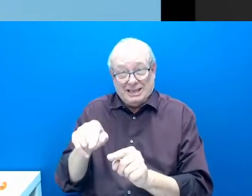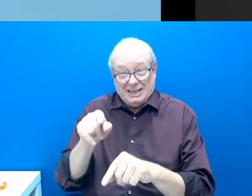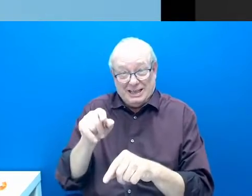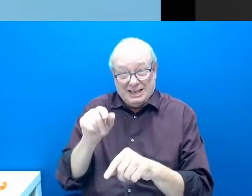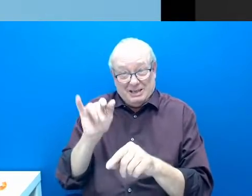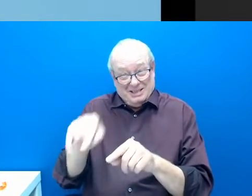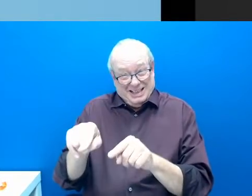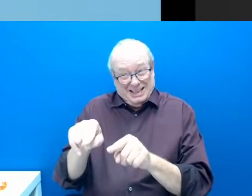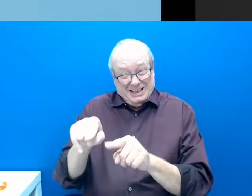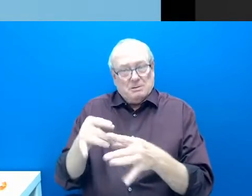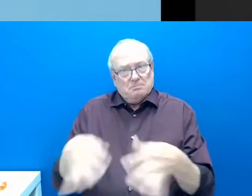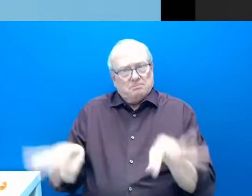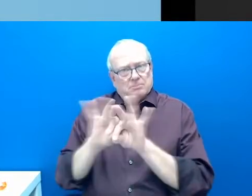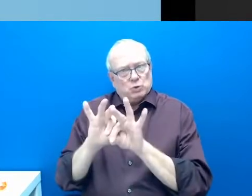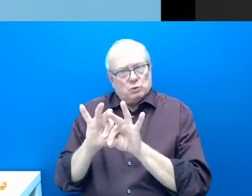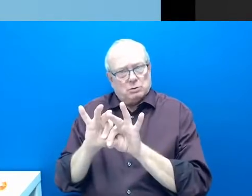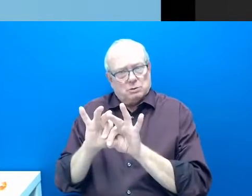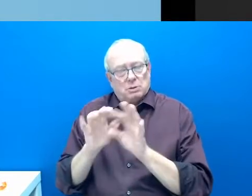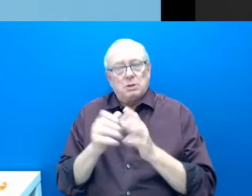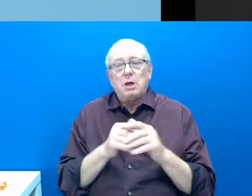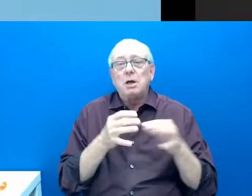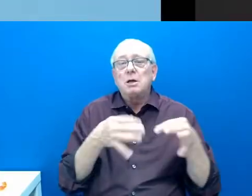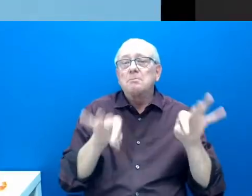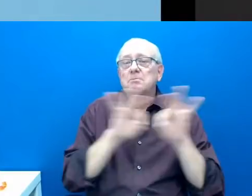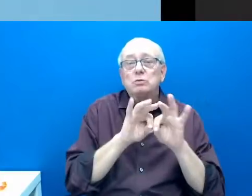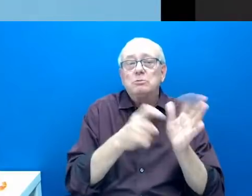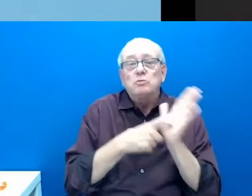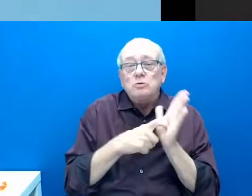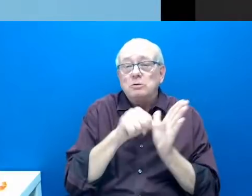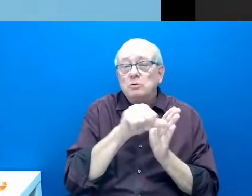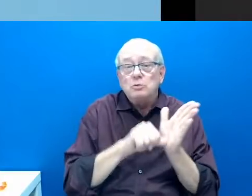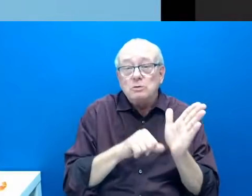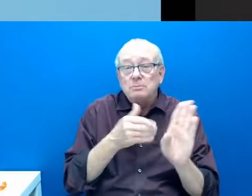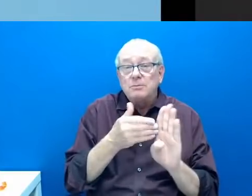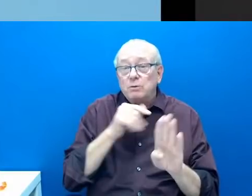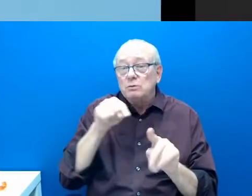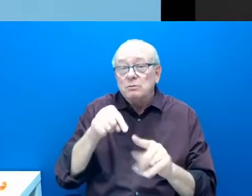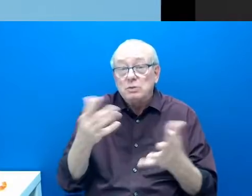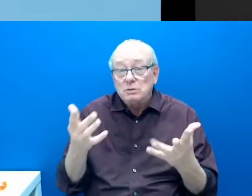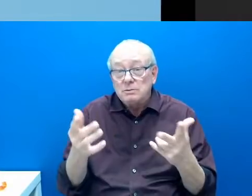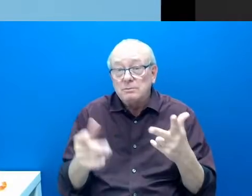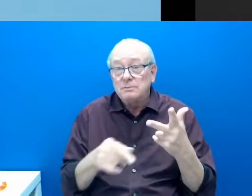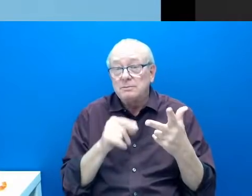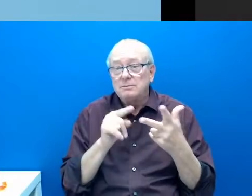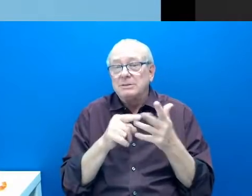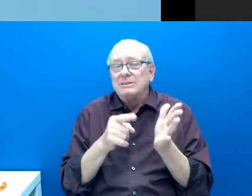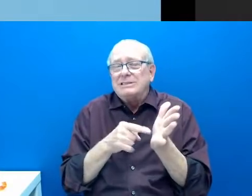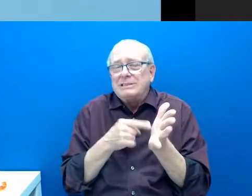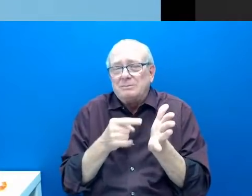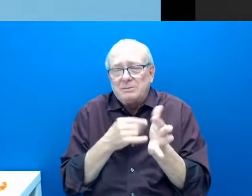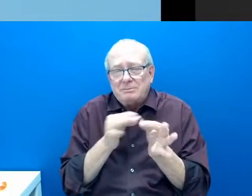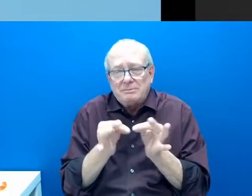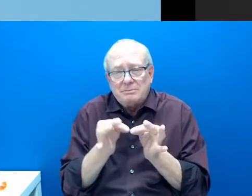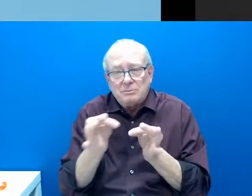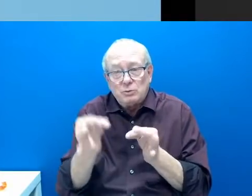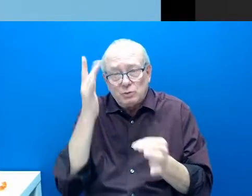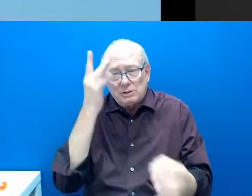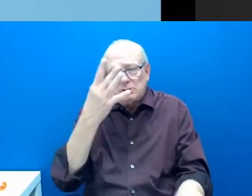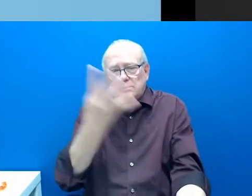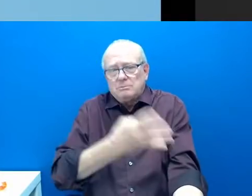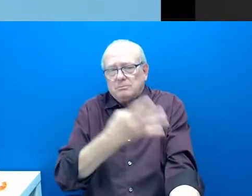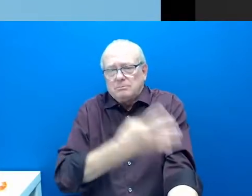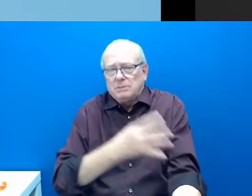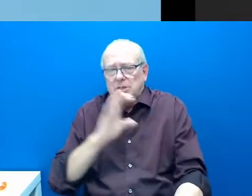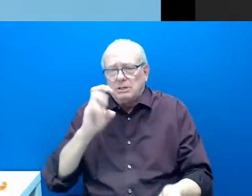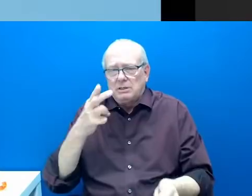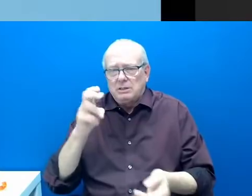they must have the surgery by. And then also within that is sometimes we have to delay surgery for chemotherapy or for staging workups and things like